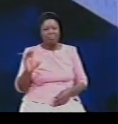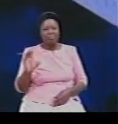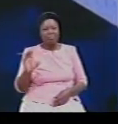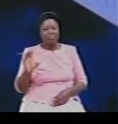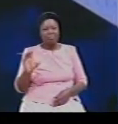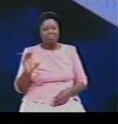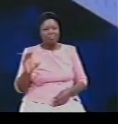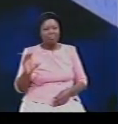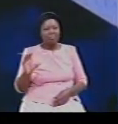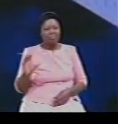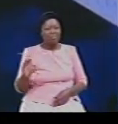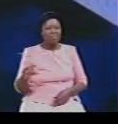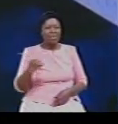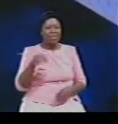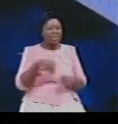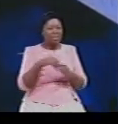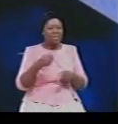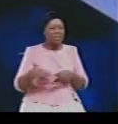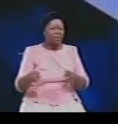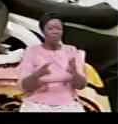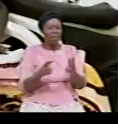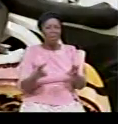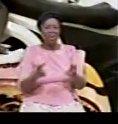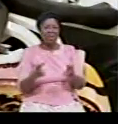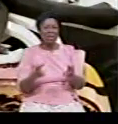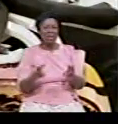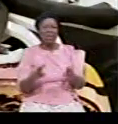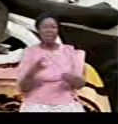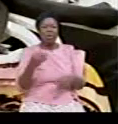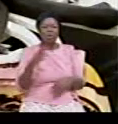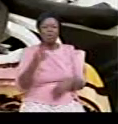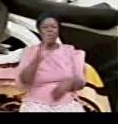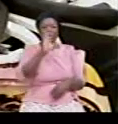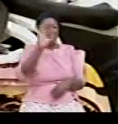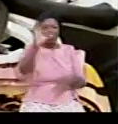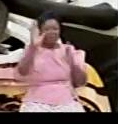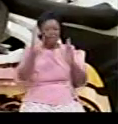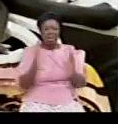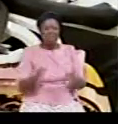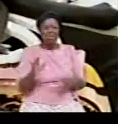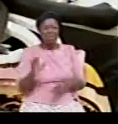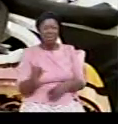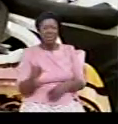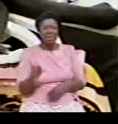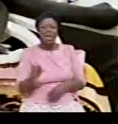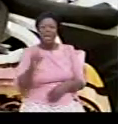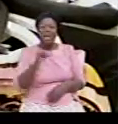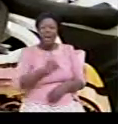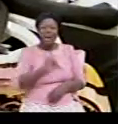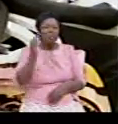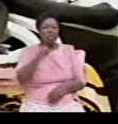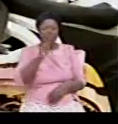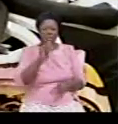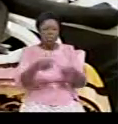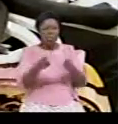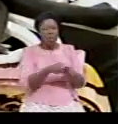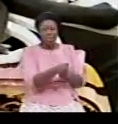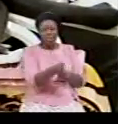in the way of the wanderers. I will not go